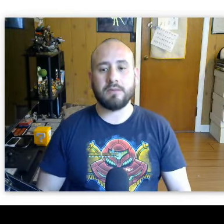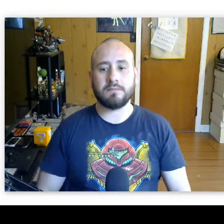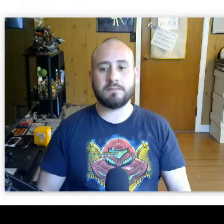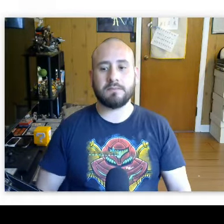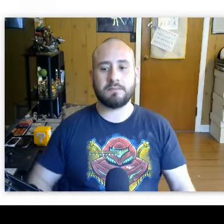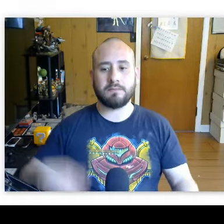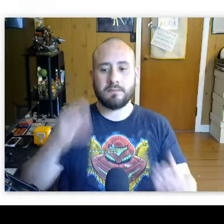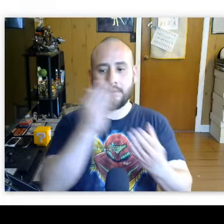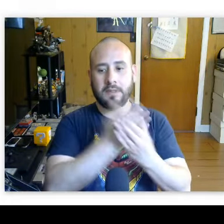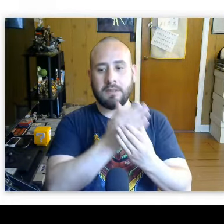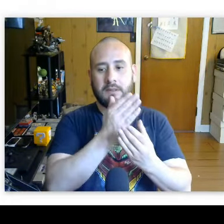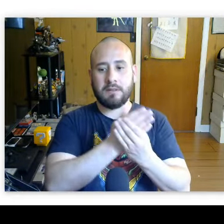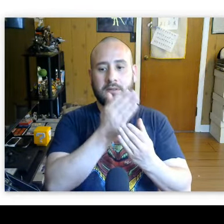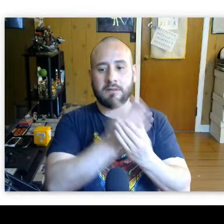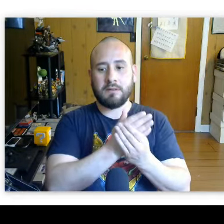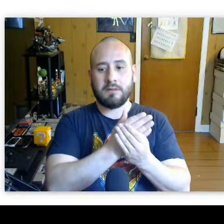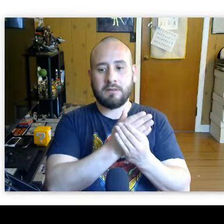taco,